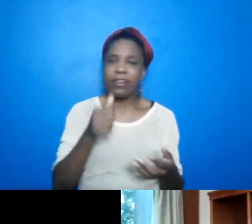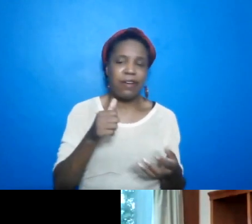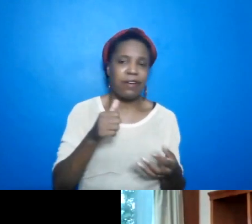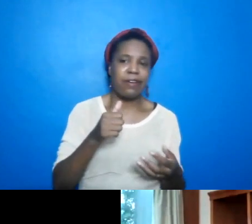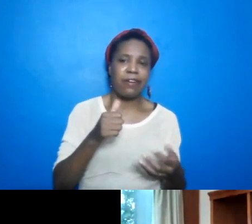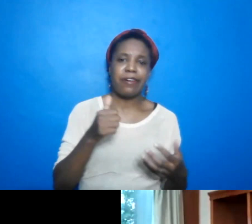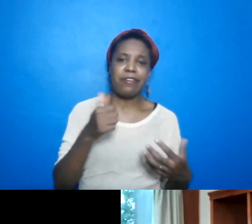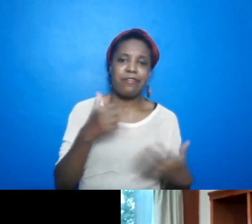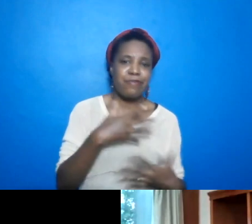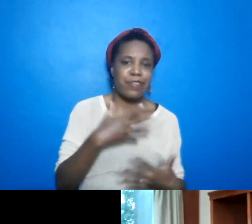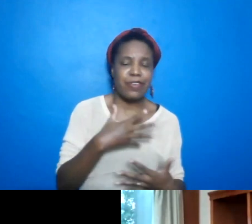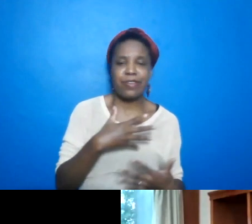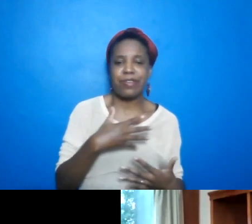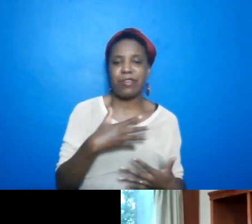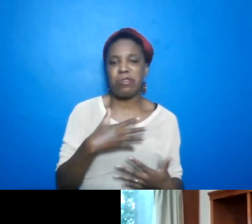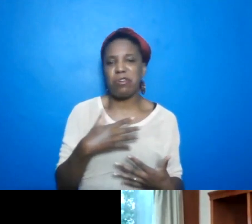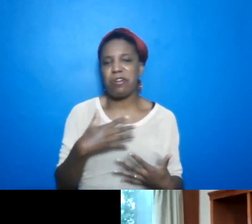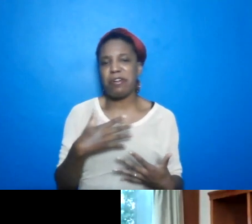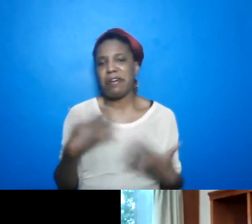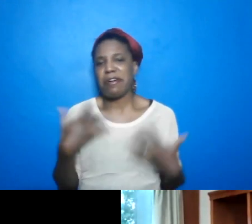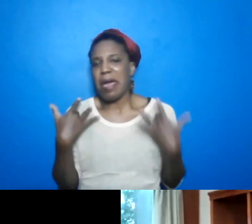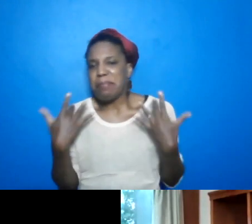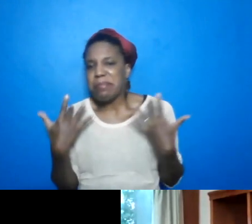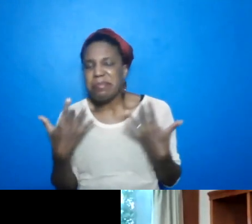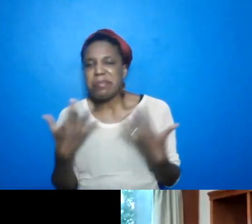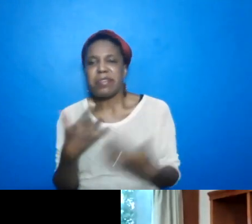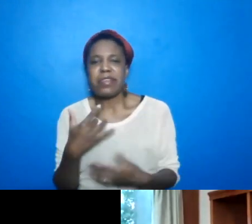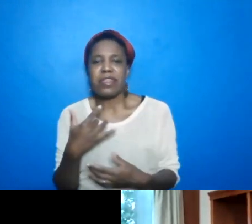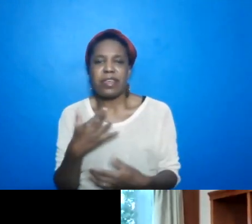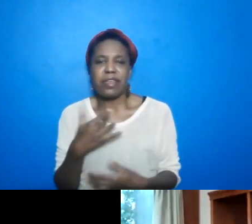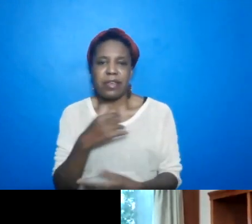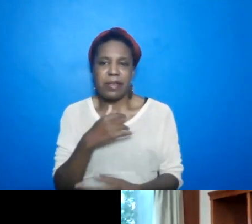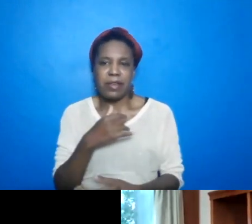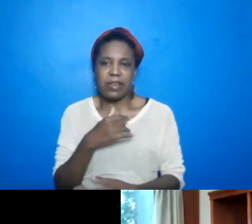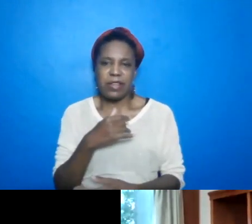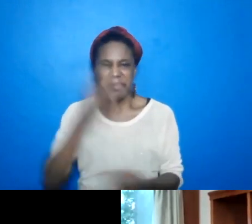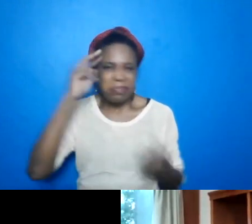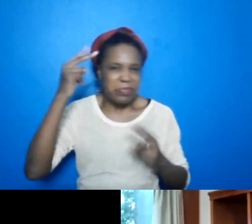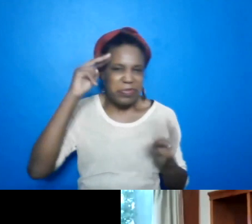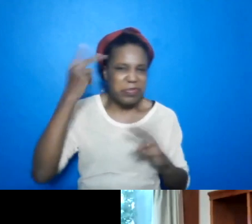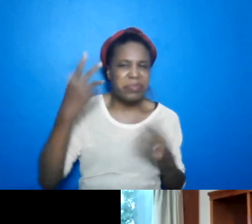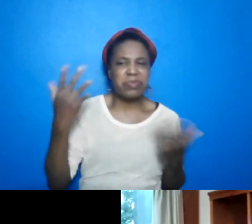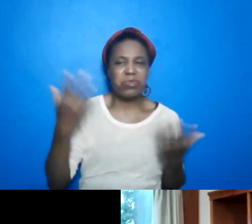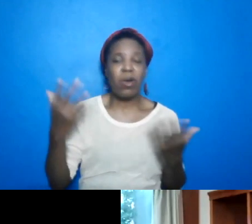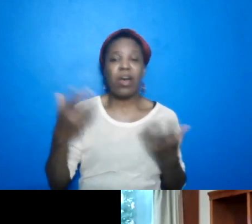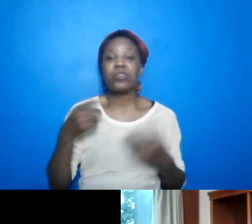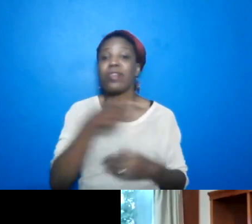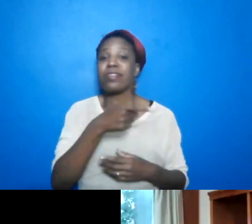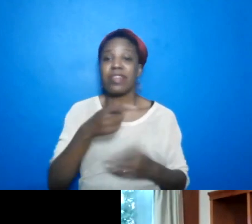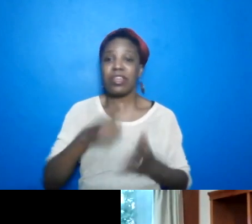in fact are counter to that? And so then they start saying, well, we do this and we do this. There was